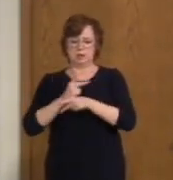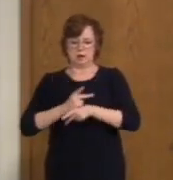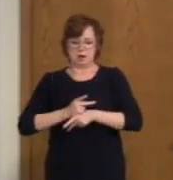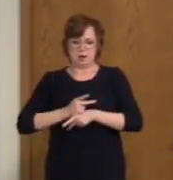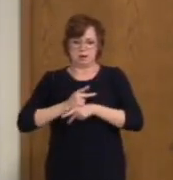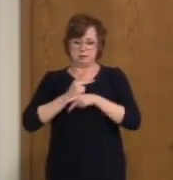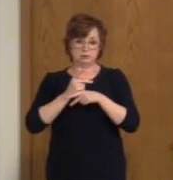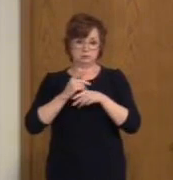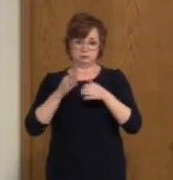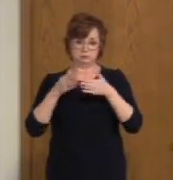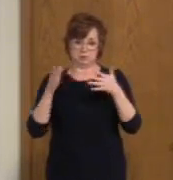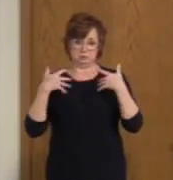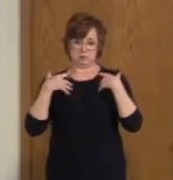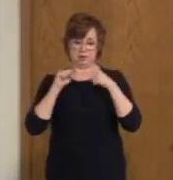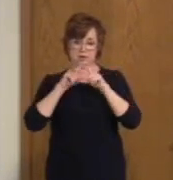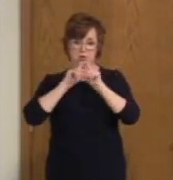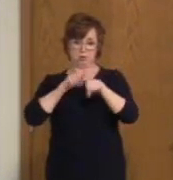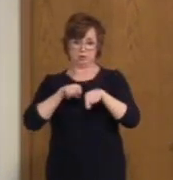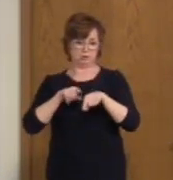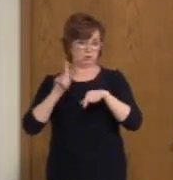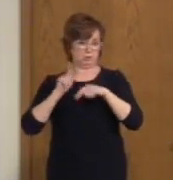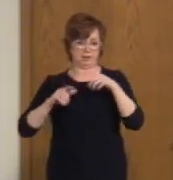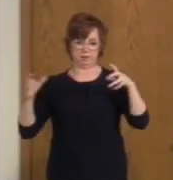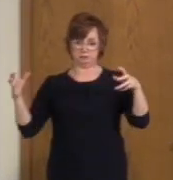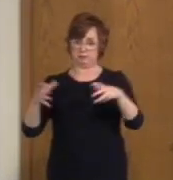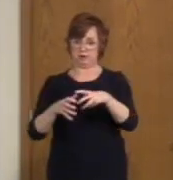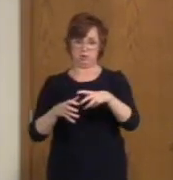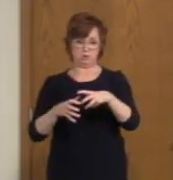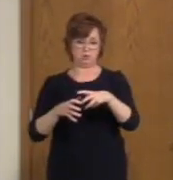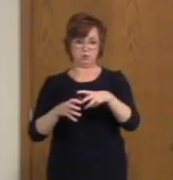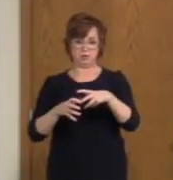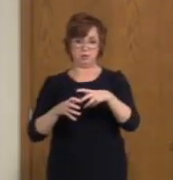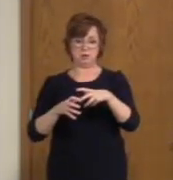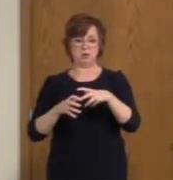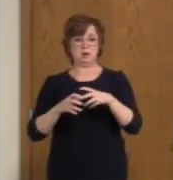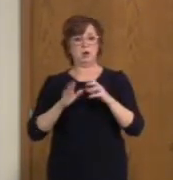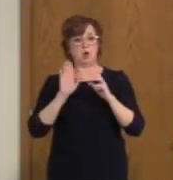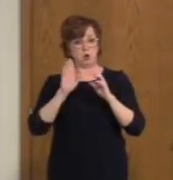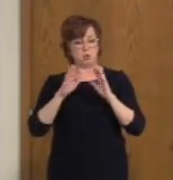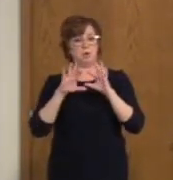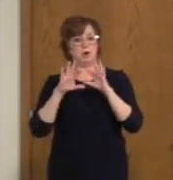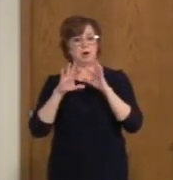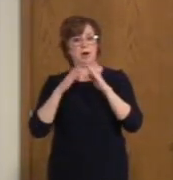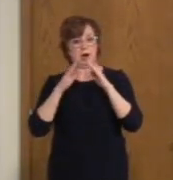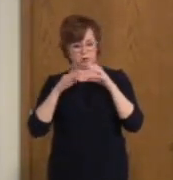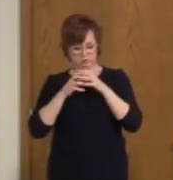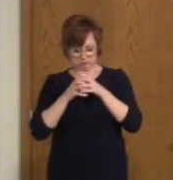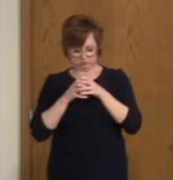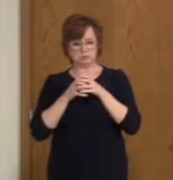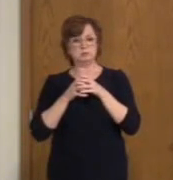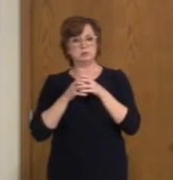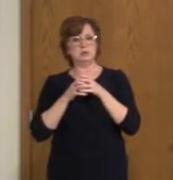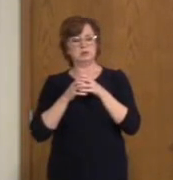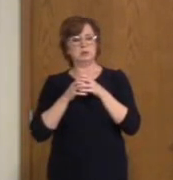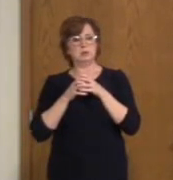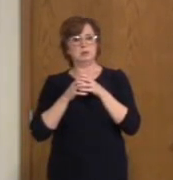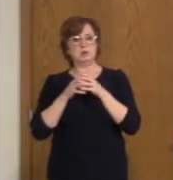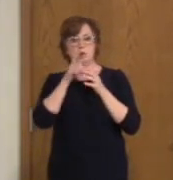there's a public health order where you cannot gather beyond your household, except for some specific